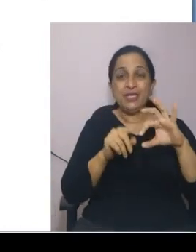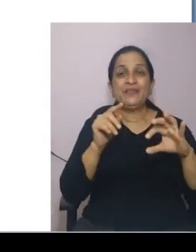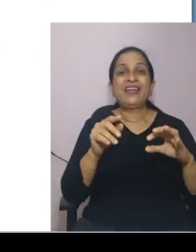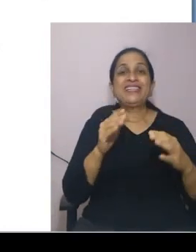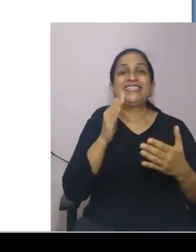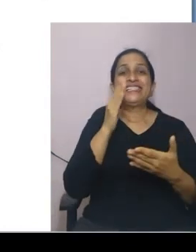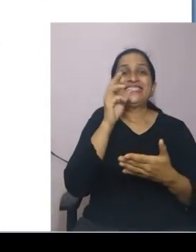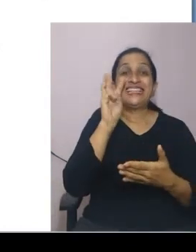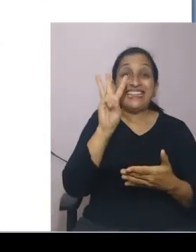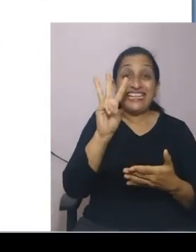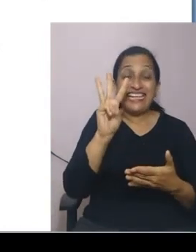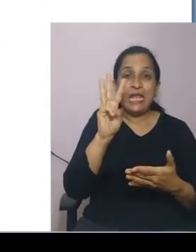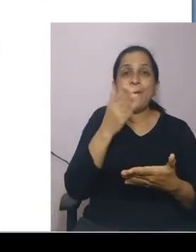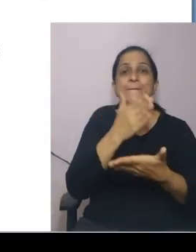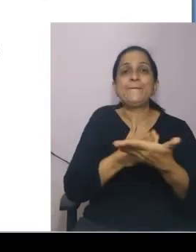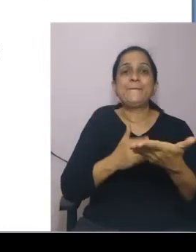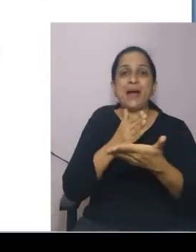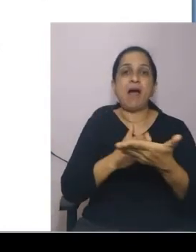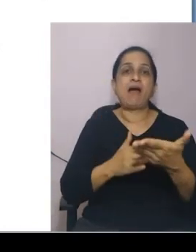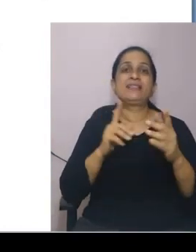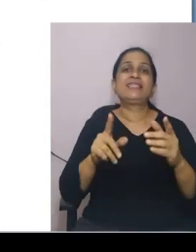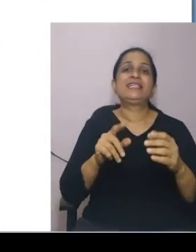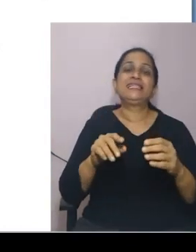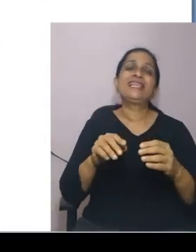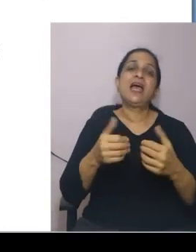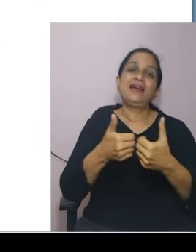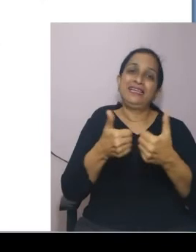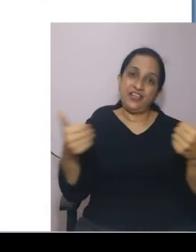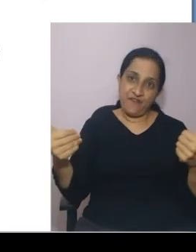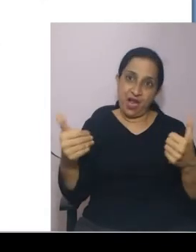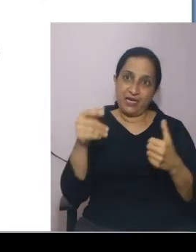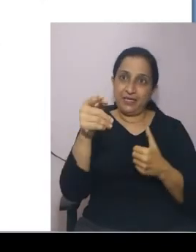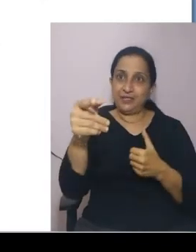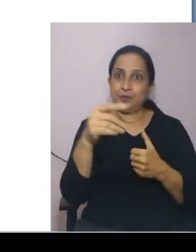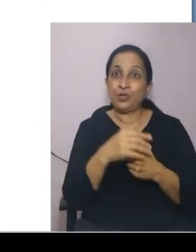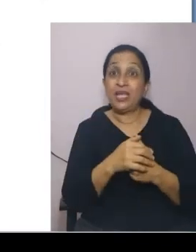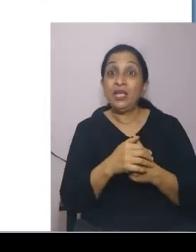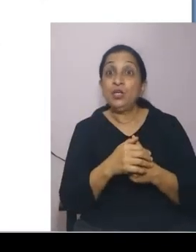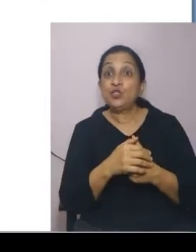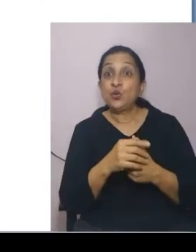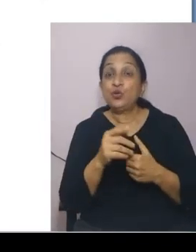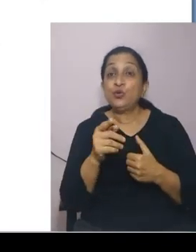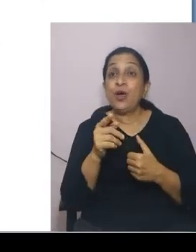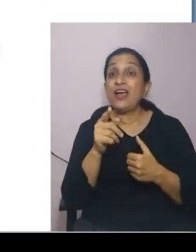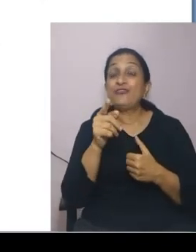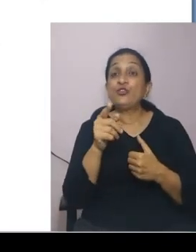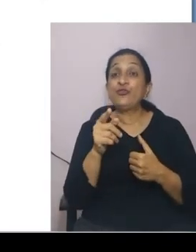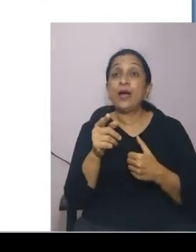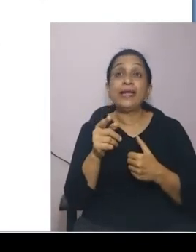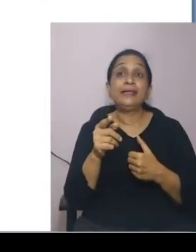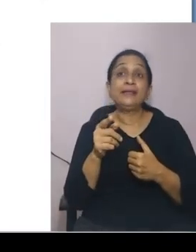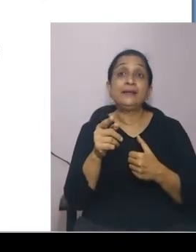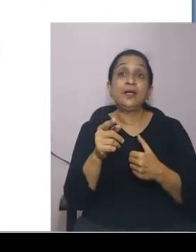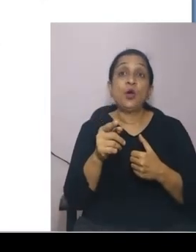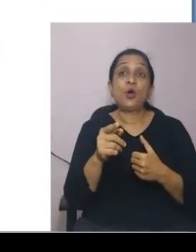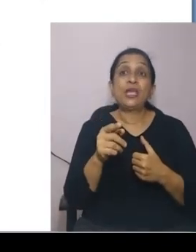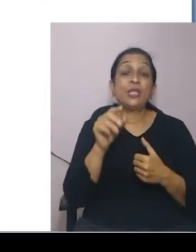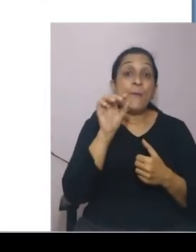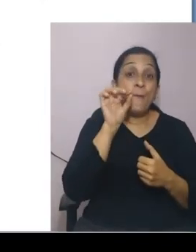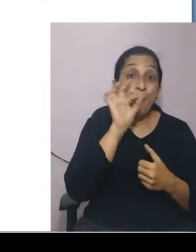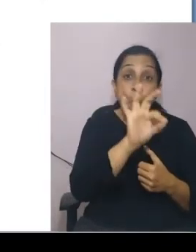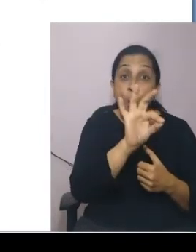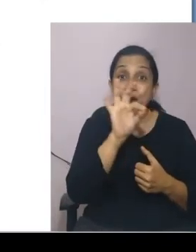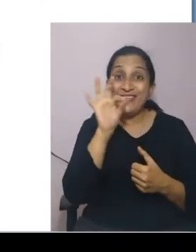5. Trisection is, there are 2 points you have to find out, that's P and Q, which